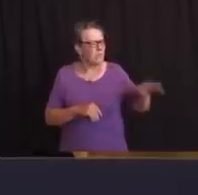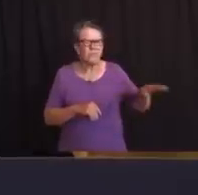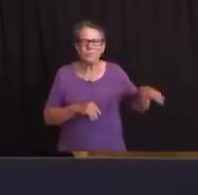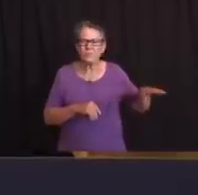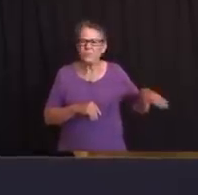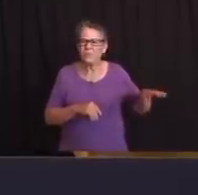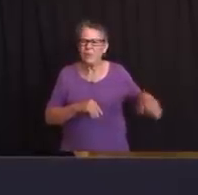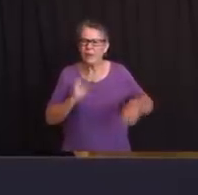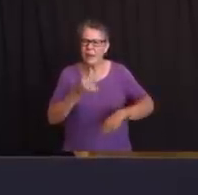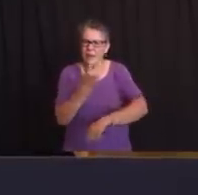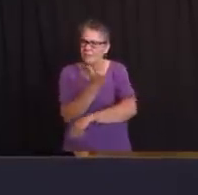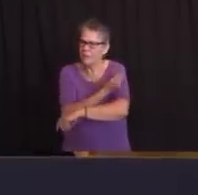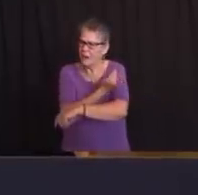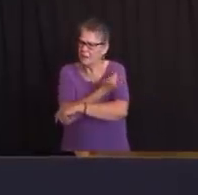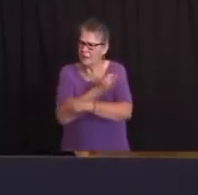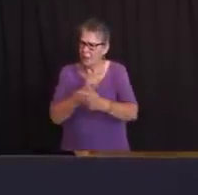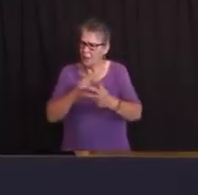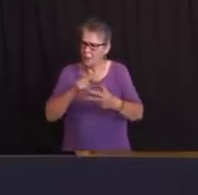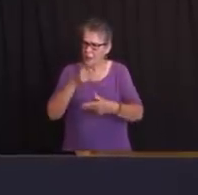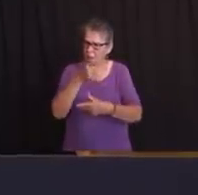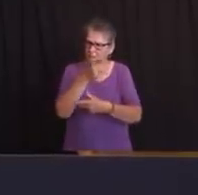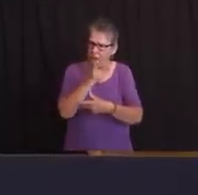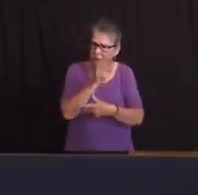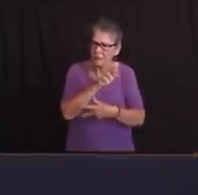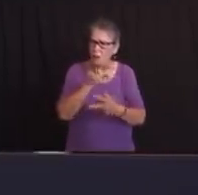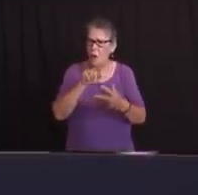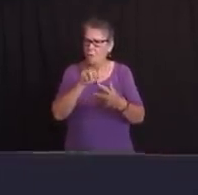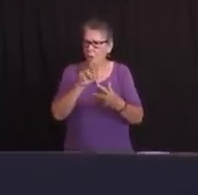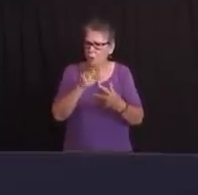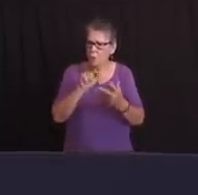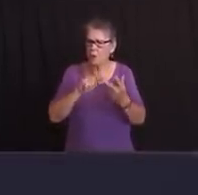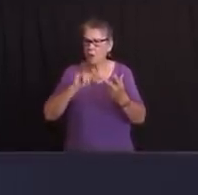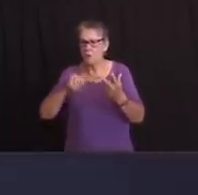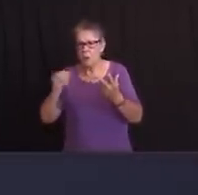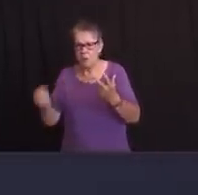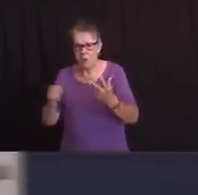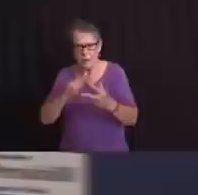these vaccines in terms of breakthrough cases, but please.